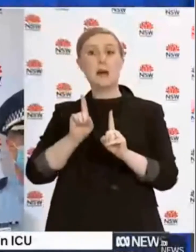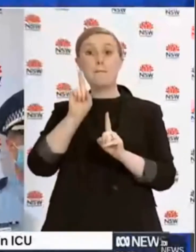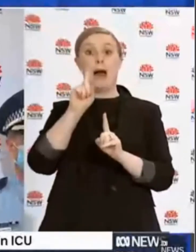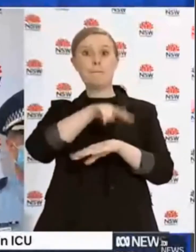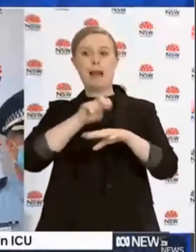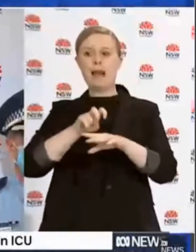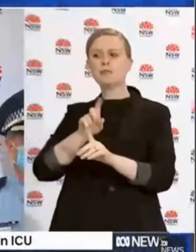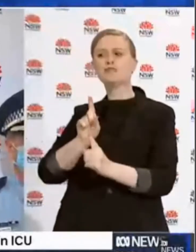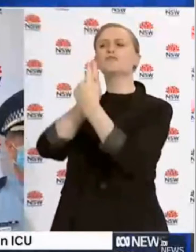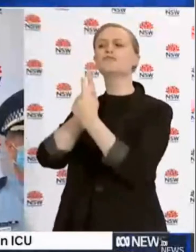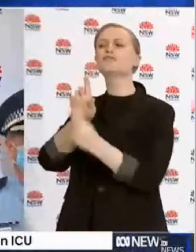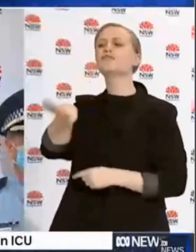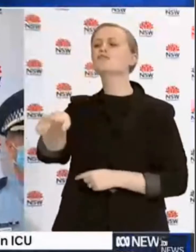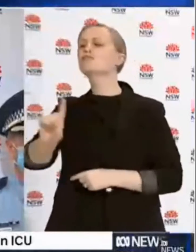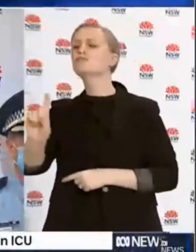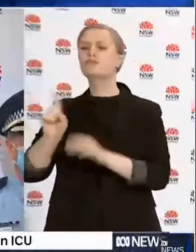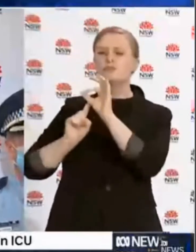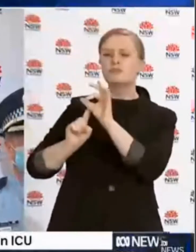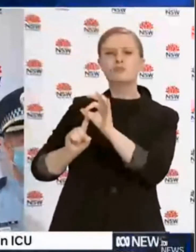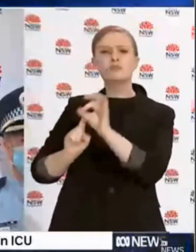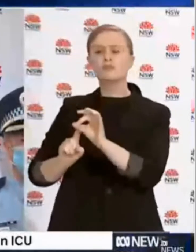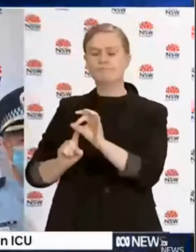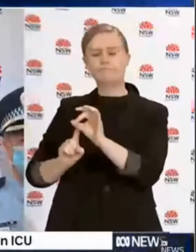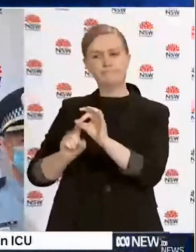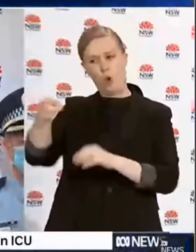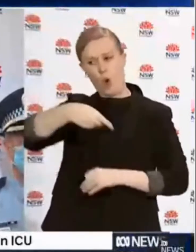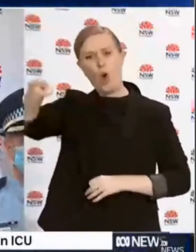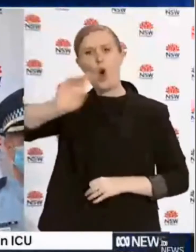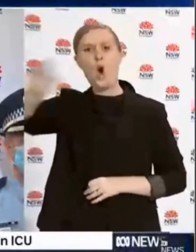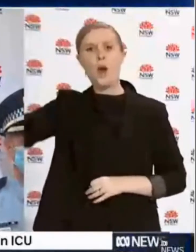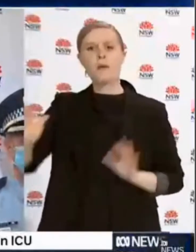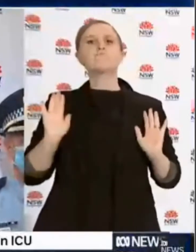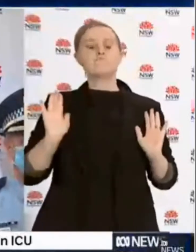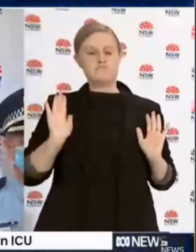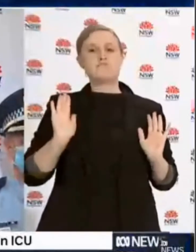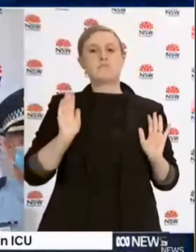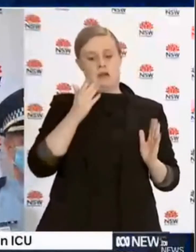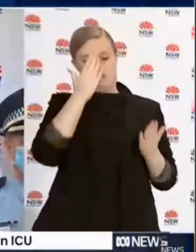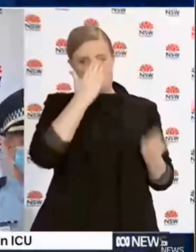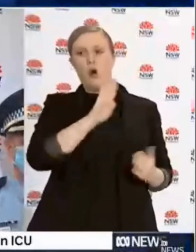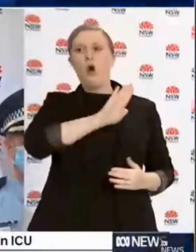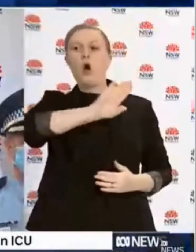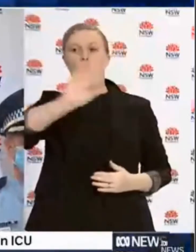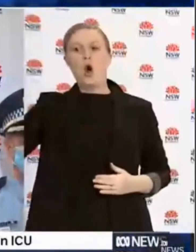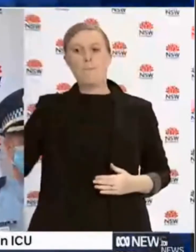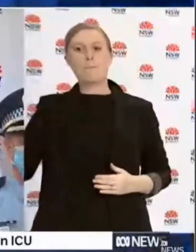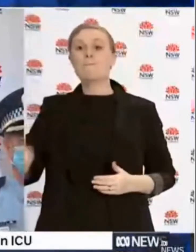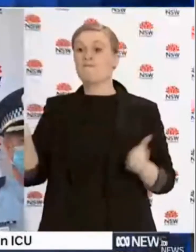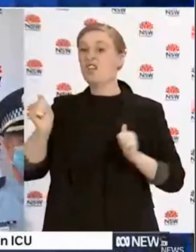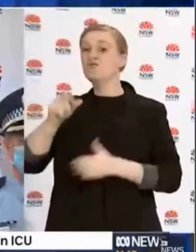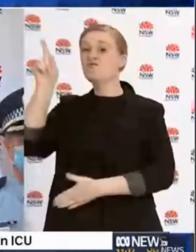actually comply with the police order, and I thank him for that. I thank those who saw that they were doing the wrong thing and followed police